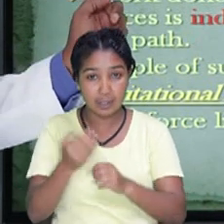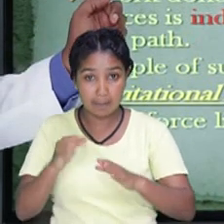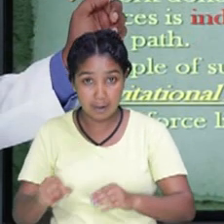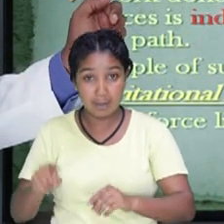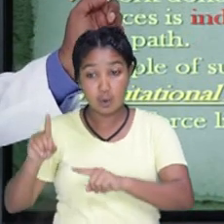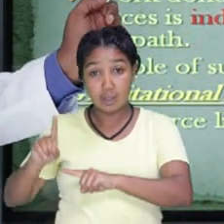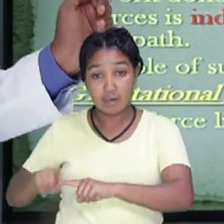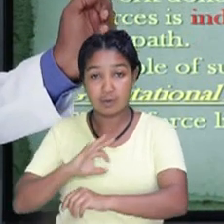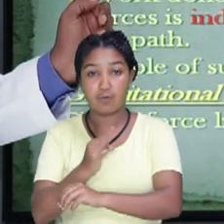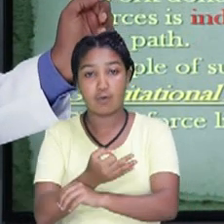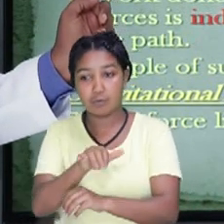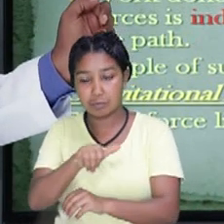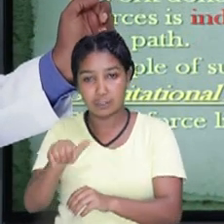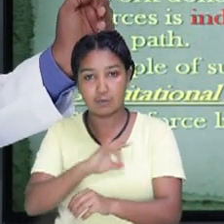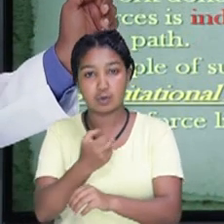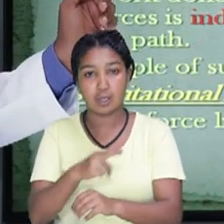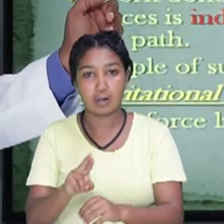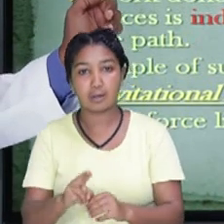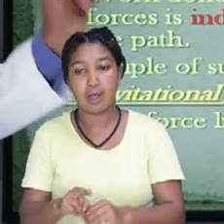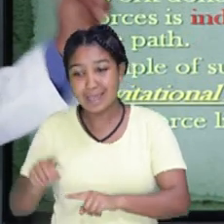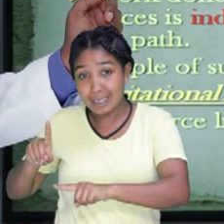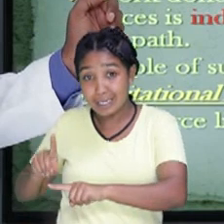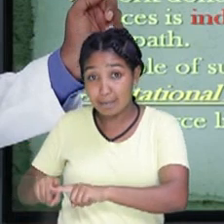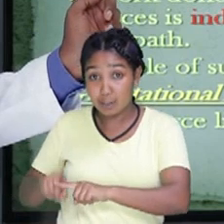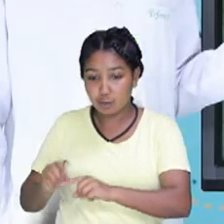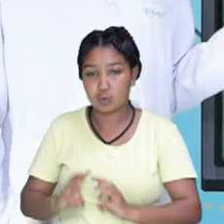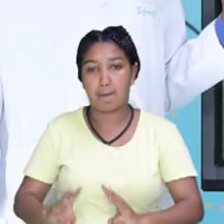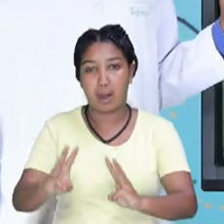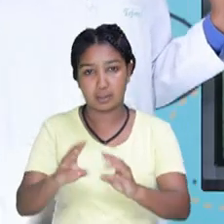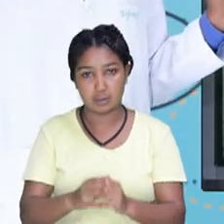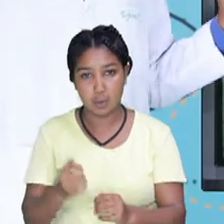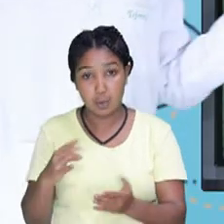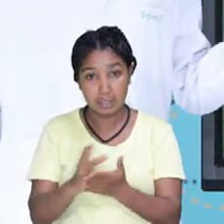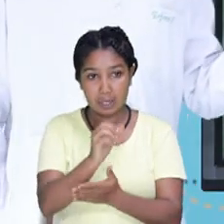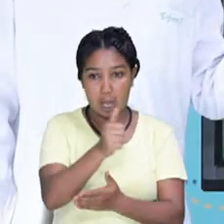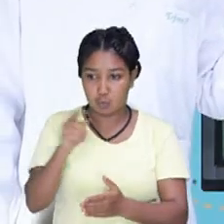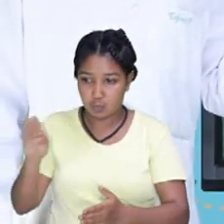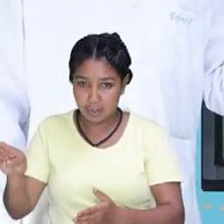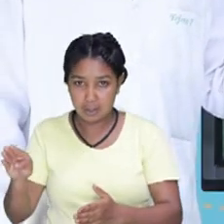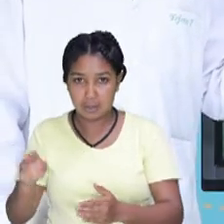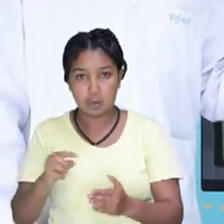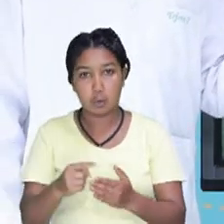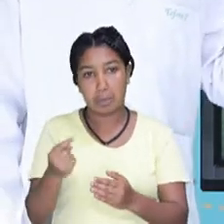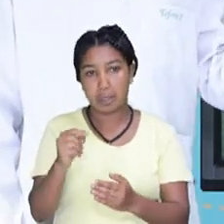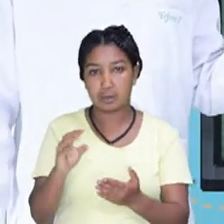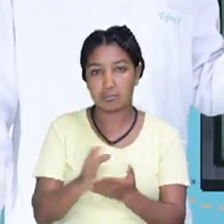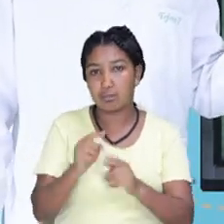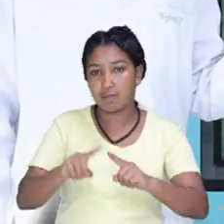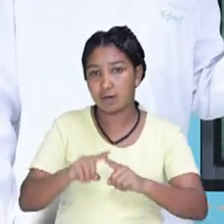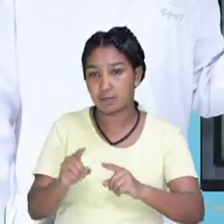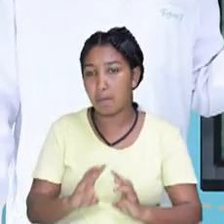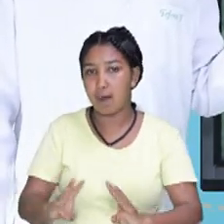by conservative force or such force are independent of the path. When you take from A to B, you might take